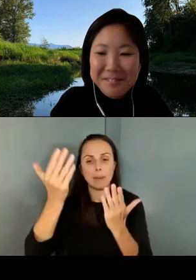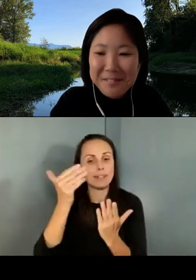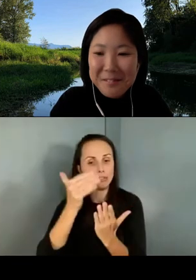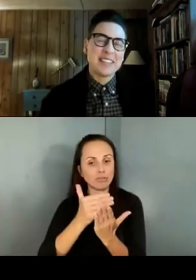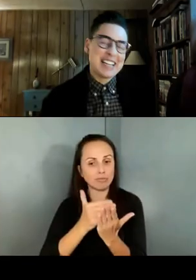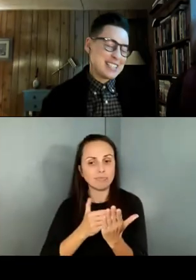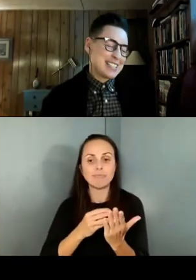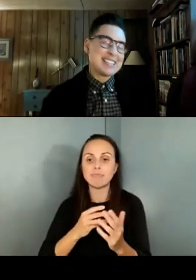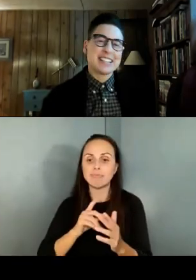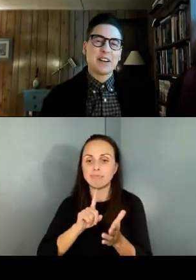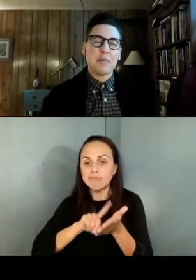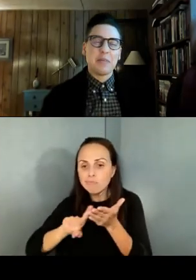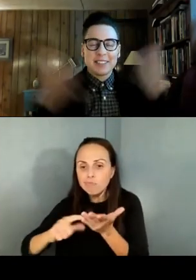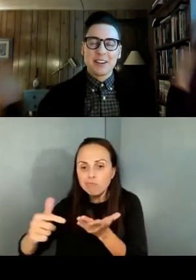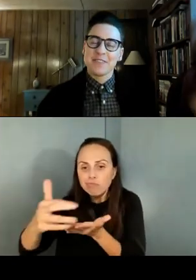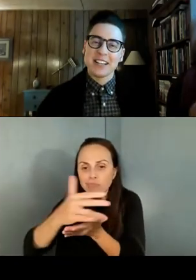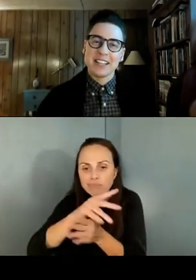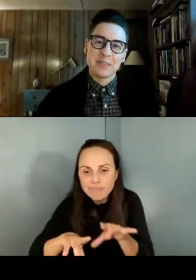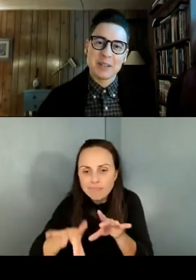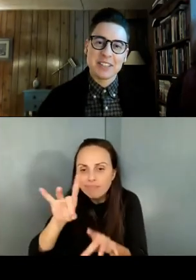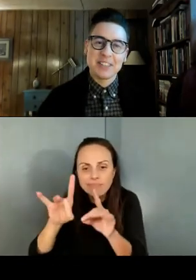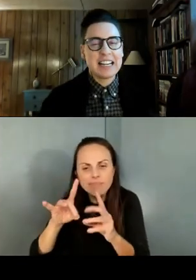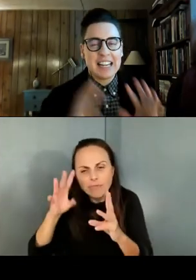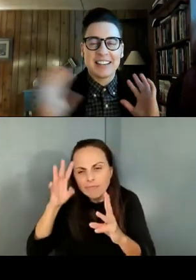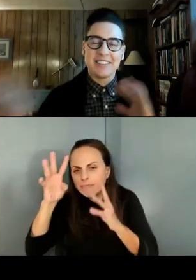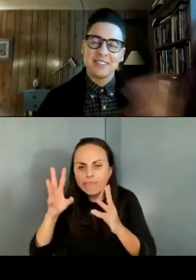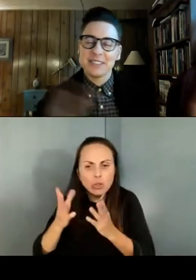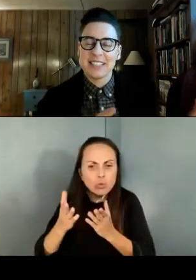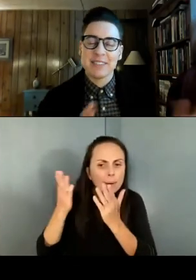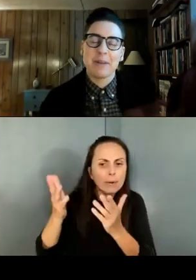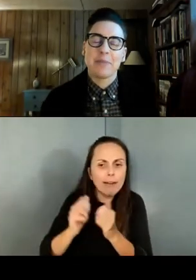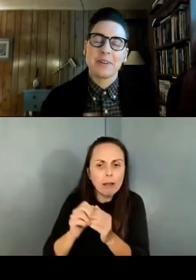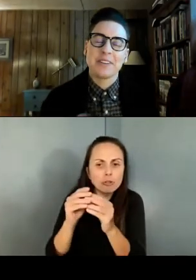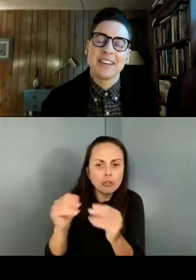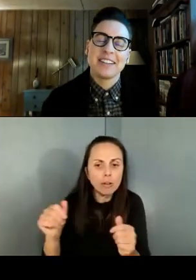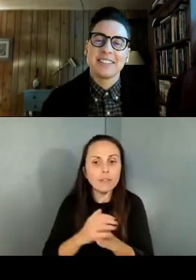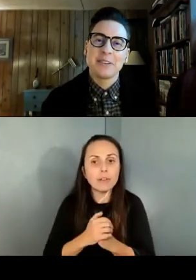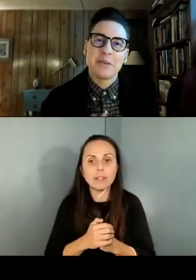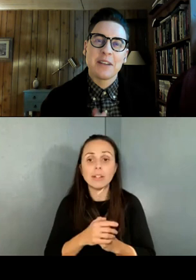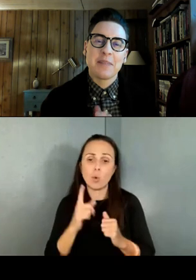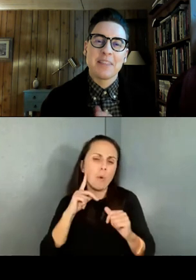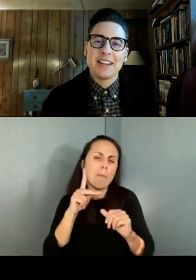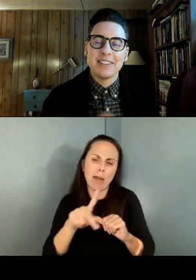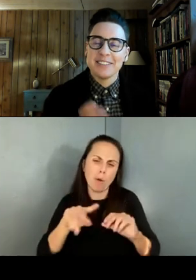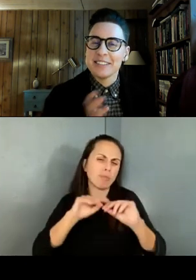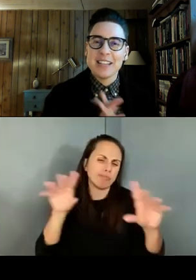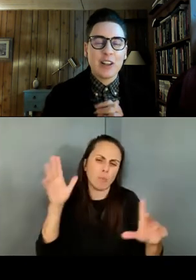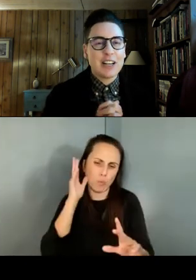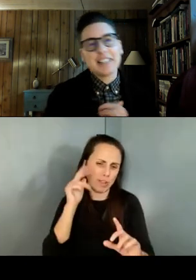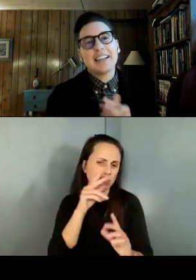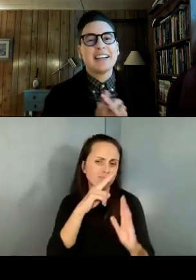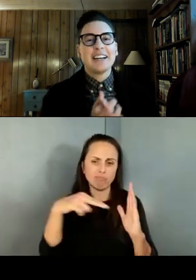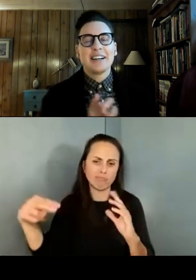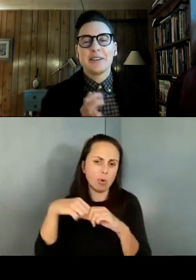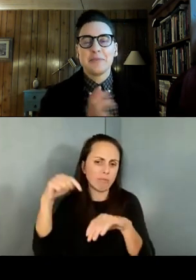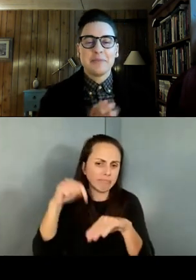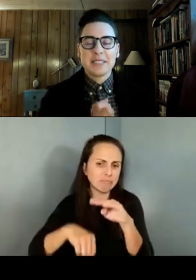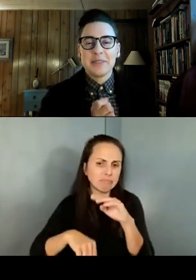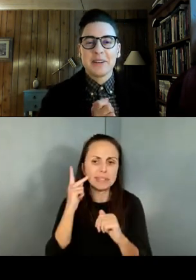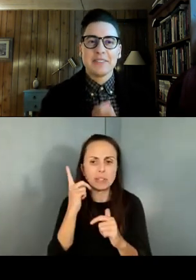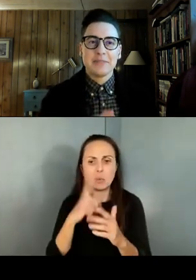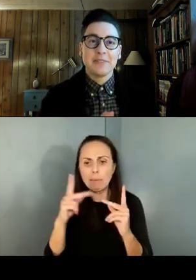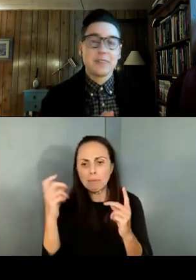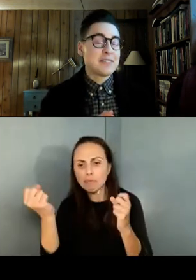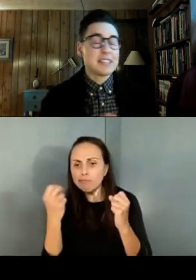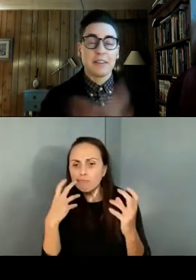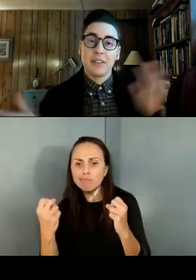For our recommendations, based on our findings from our survey, again, we'll send the PowerPoint around. And so we recommend that you take a look, see